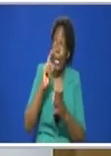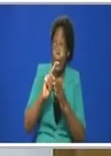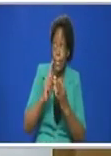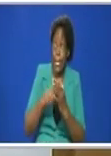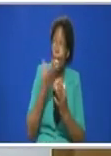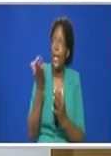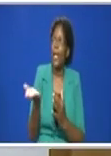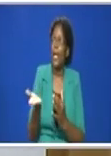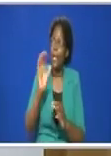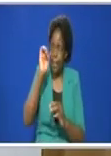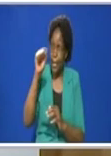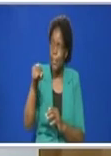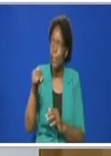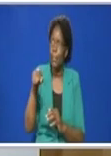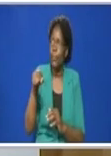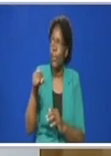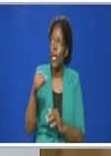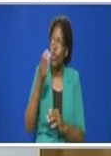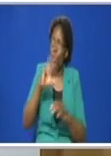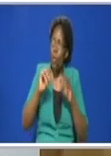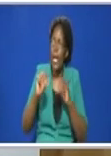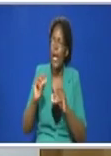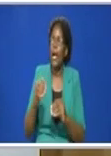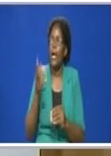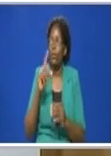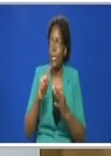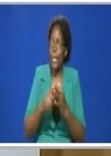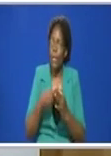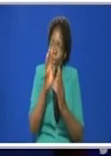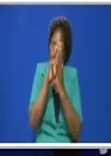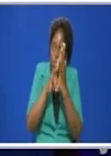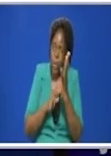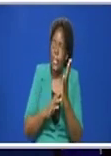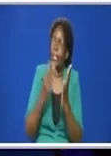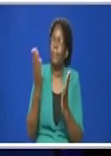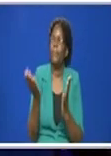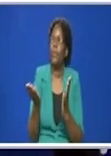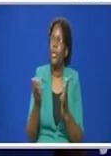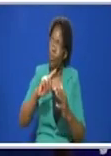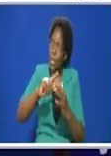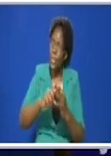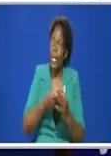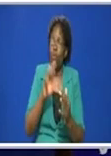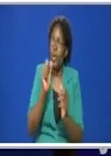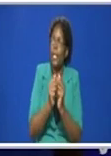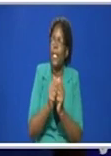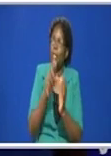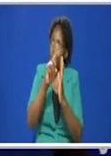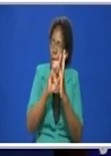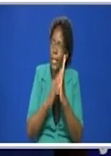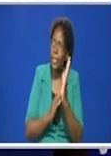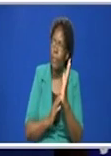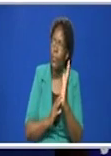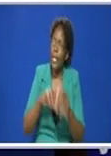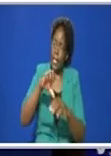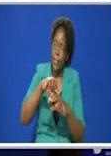here. Yes. All right, so we can maybe, we'll start with the structure. We will start with the structure of the